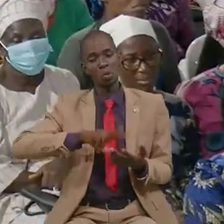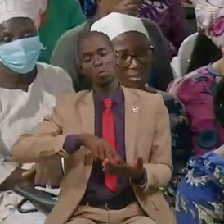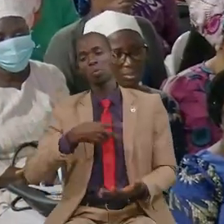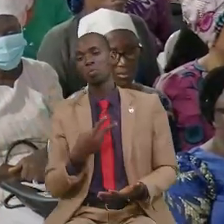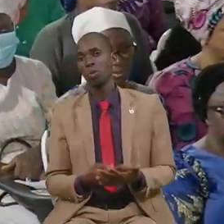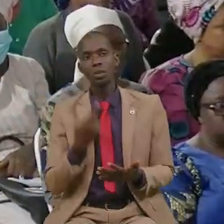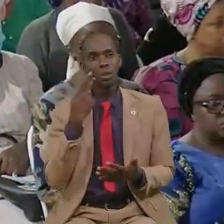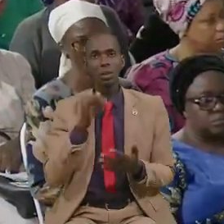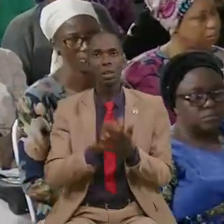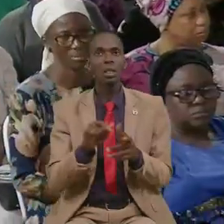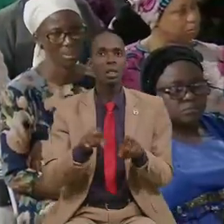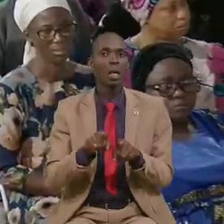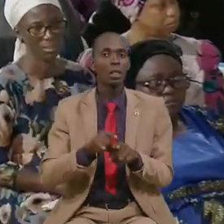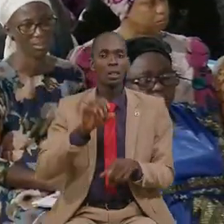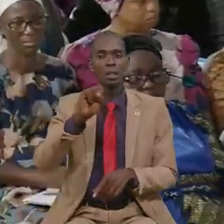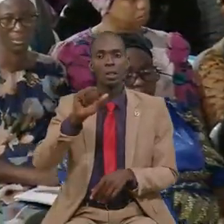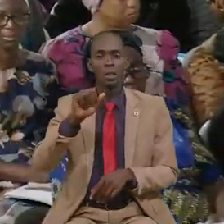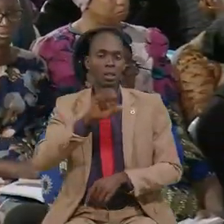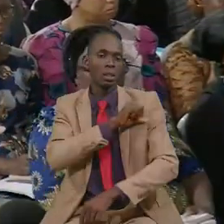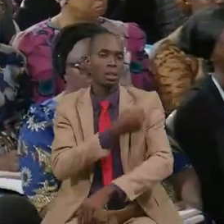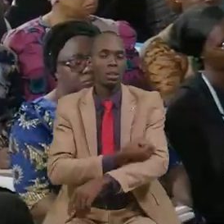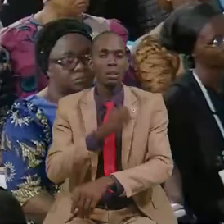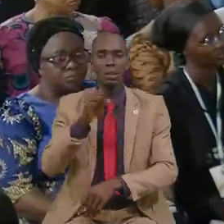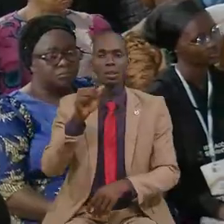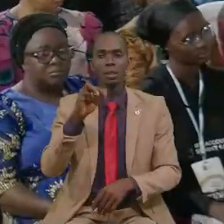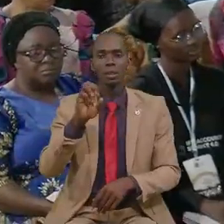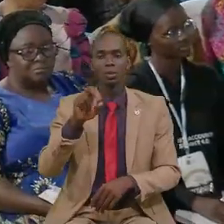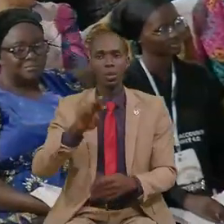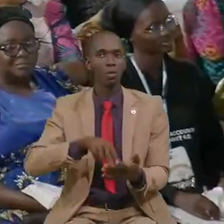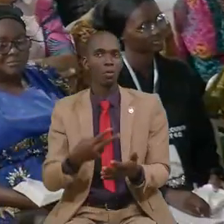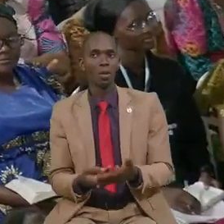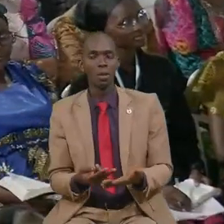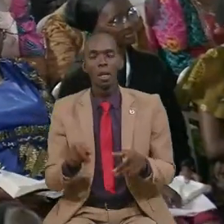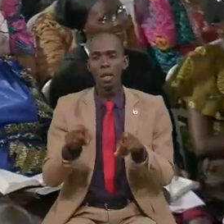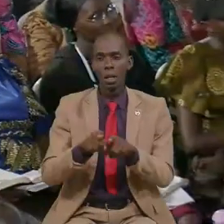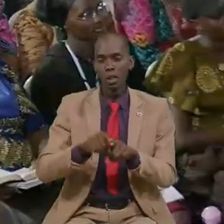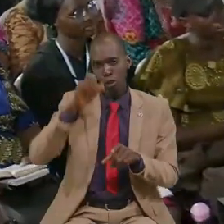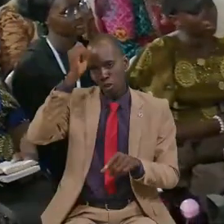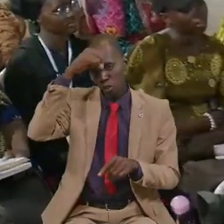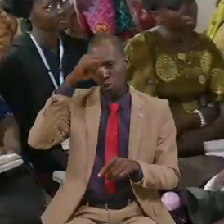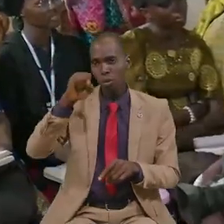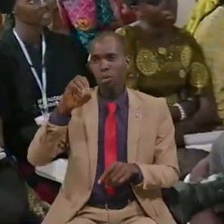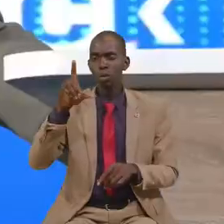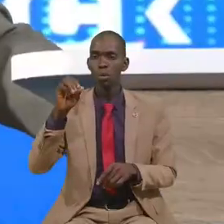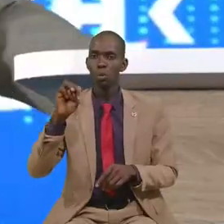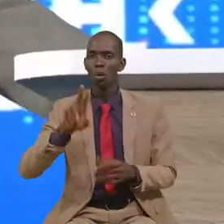That one, pull down Solomon. You're not Solomon. You're not Samson. You're not Saul. They will not pull you